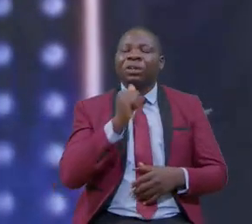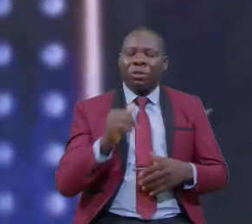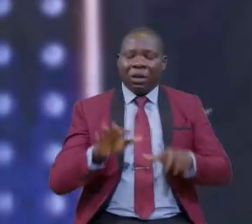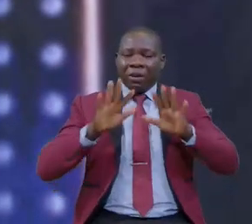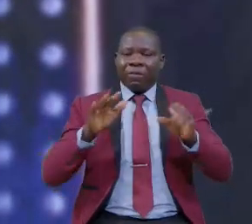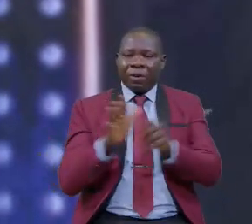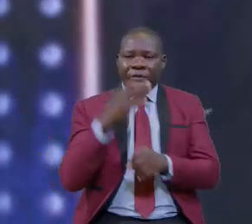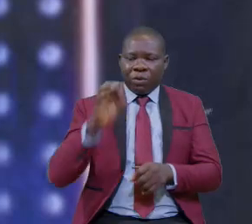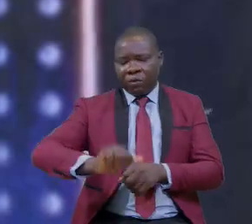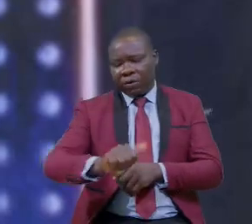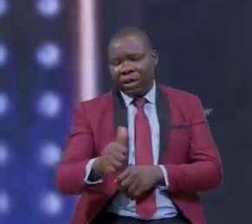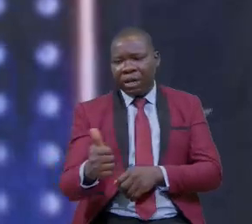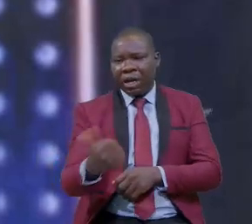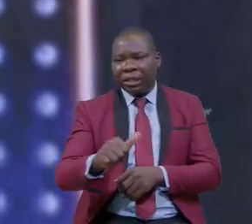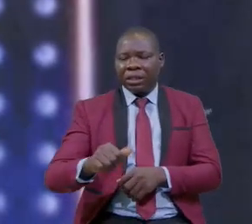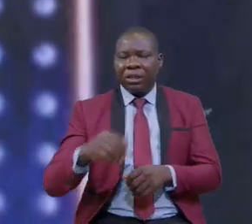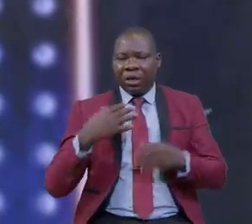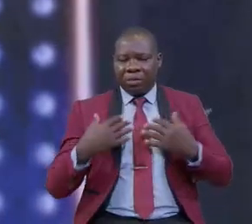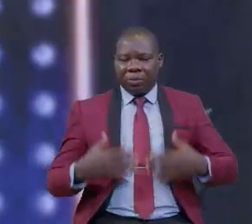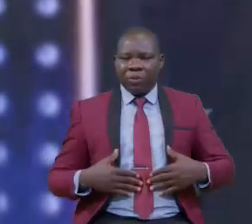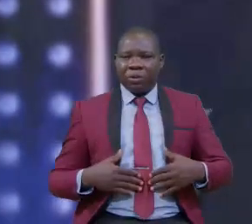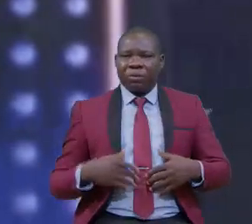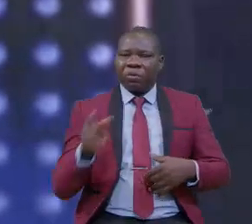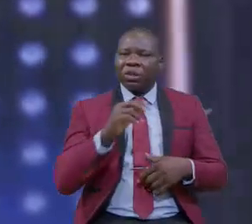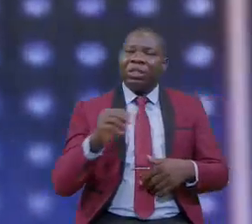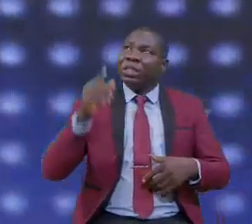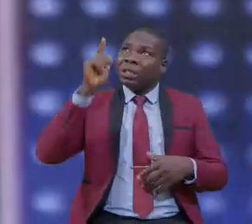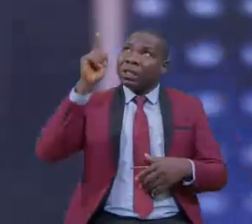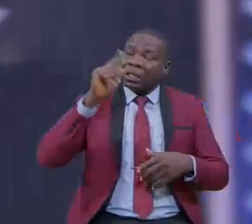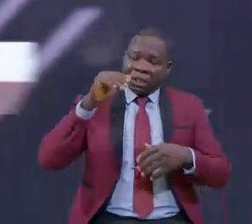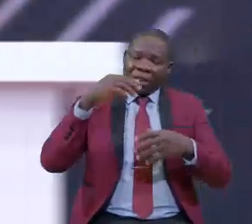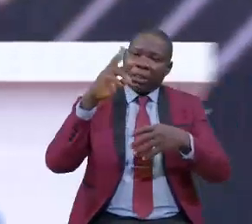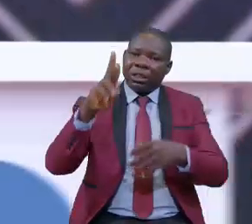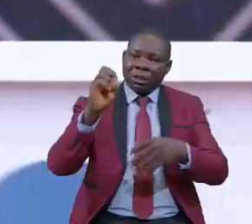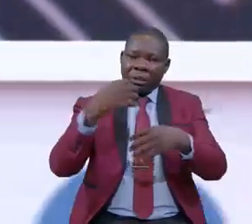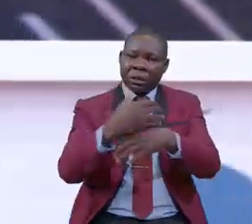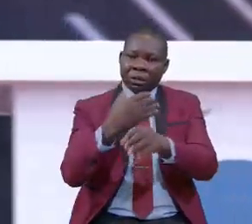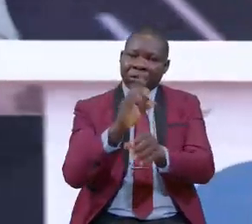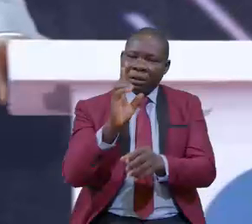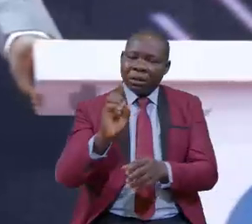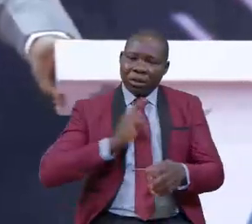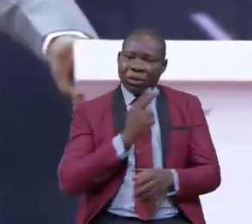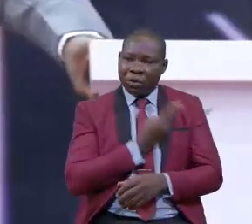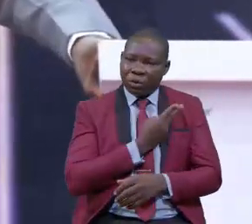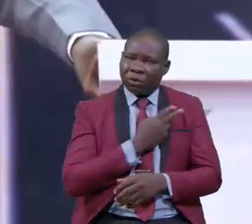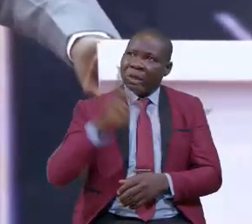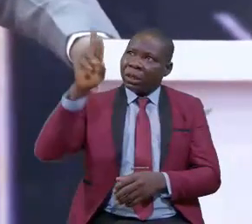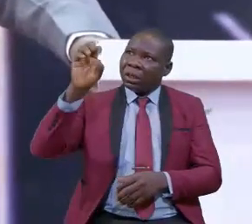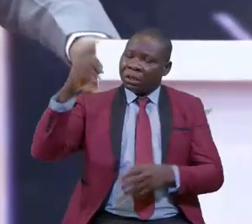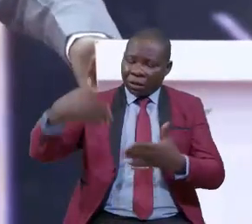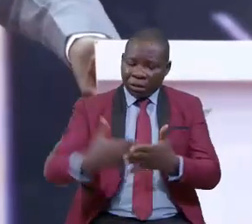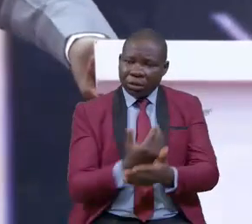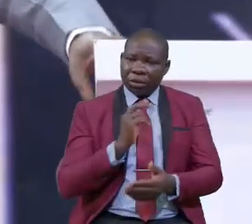he renews us, he recreates us, he recommissions us so that we can become like